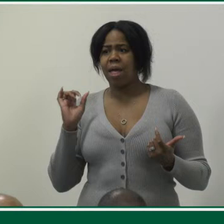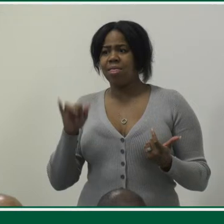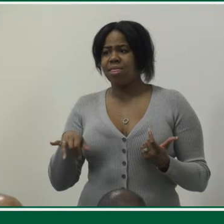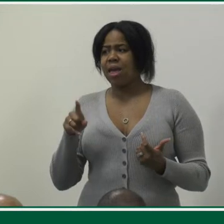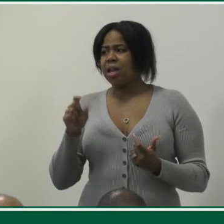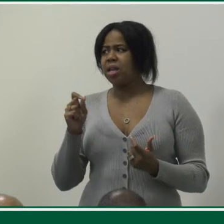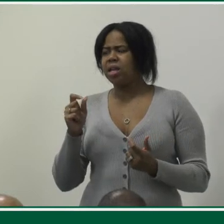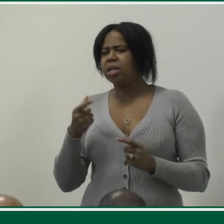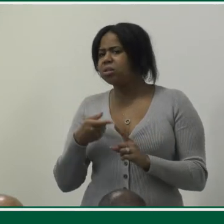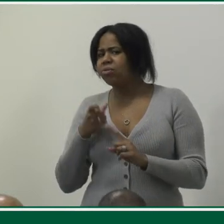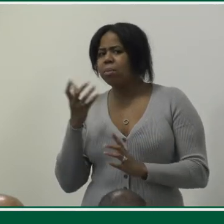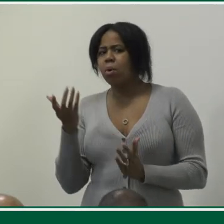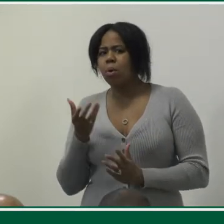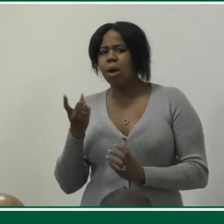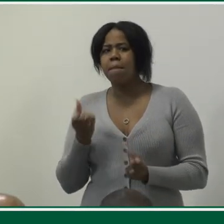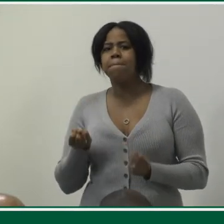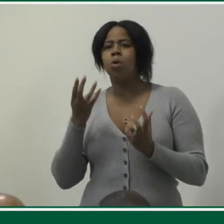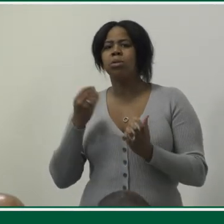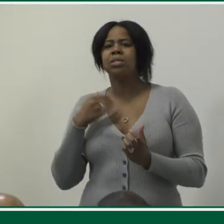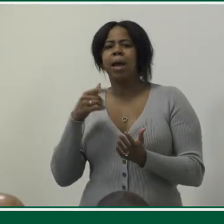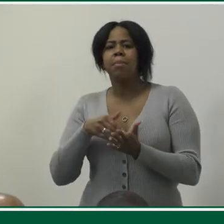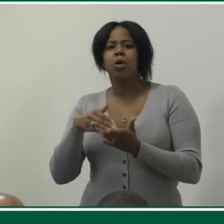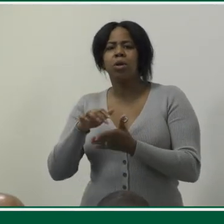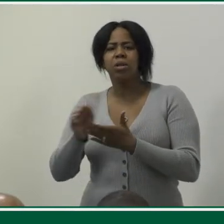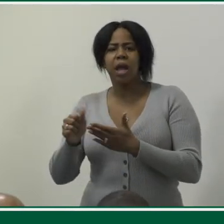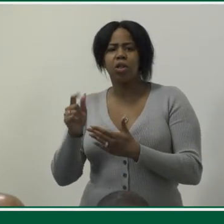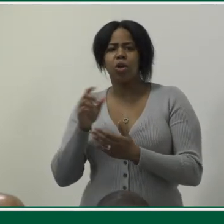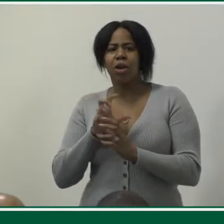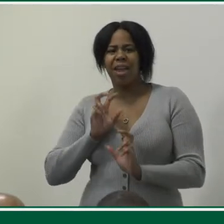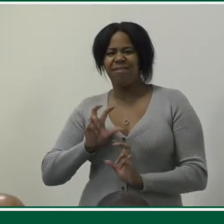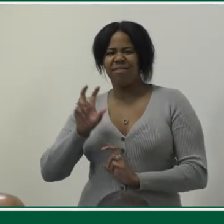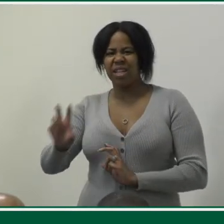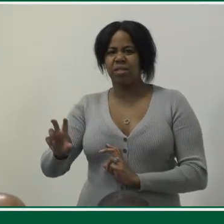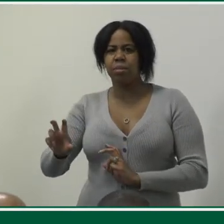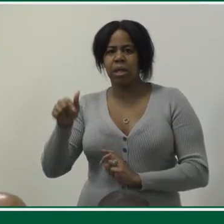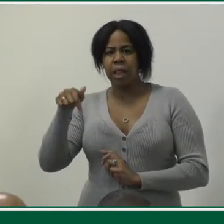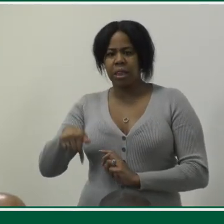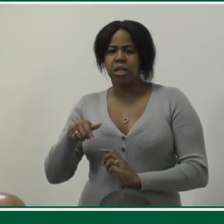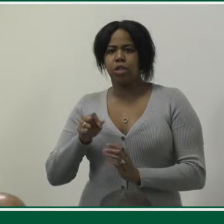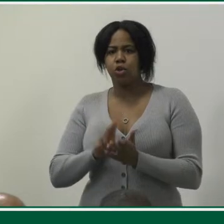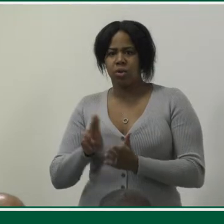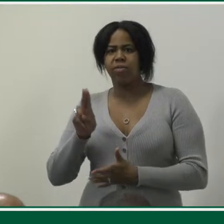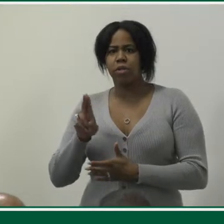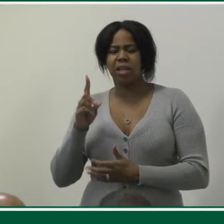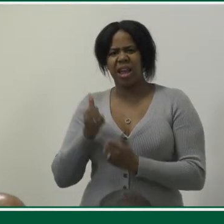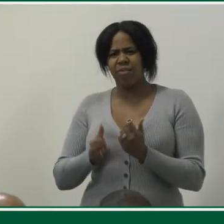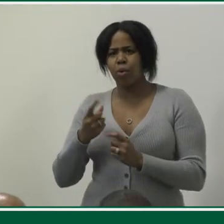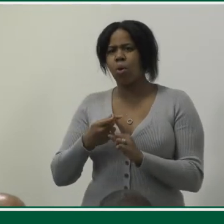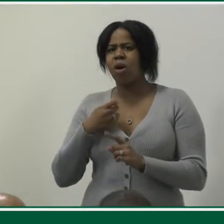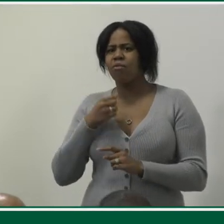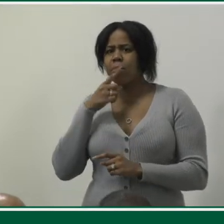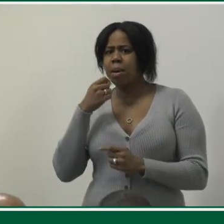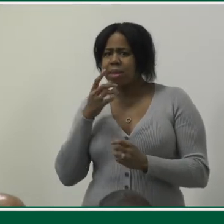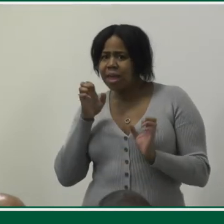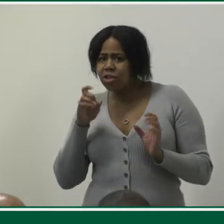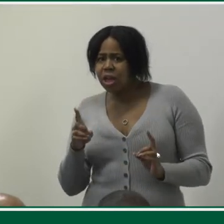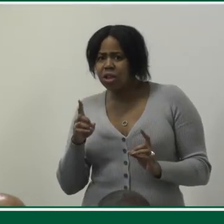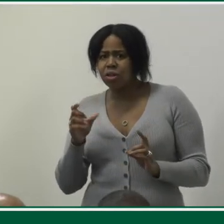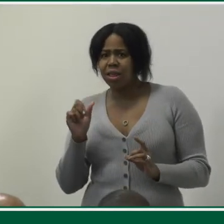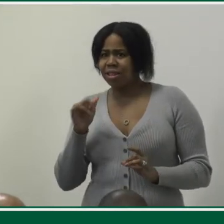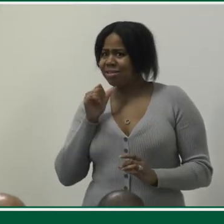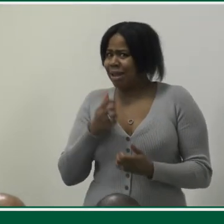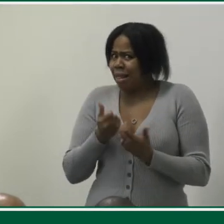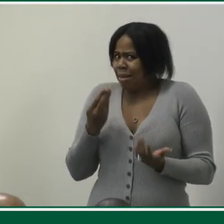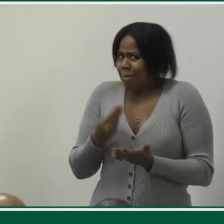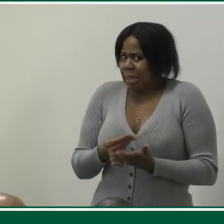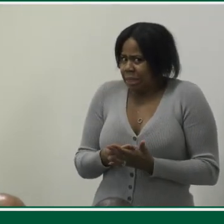based upon a multi-million dollar investment from this university. And everyone who works in public education will tell you, there's not a lot of